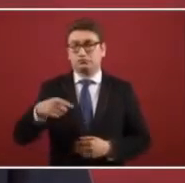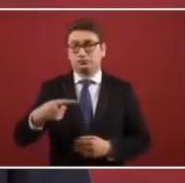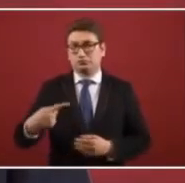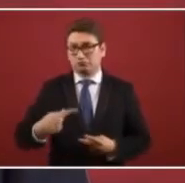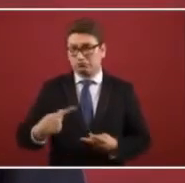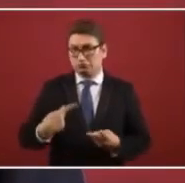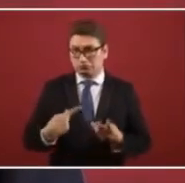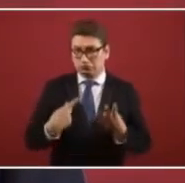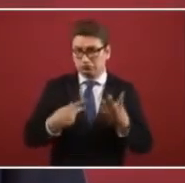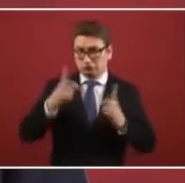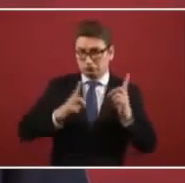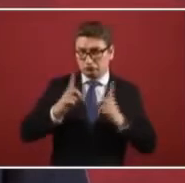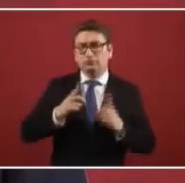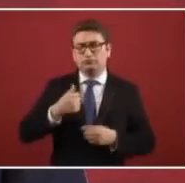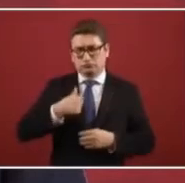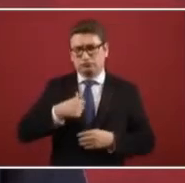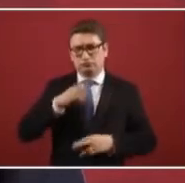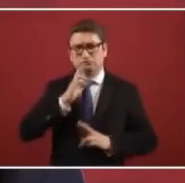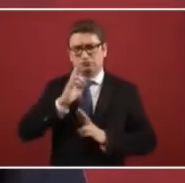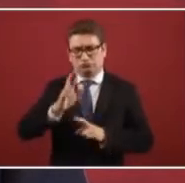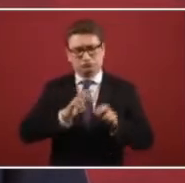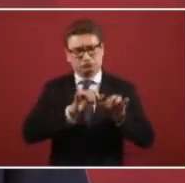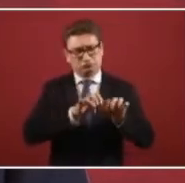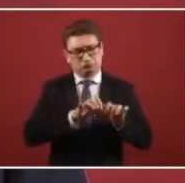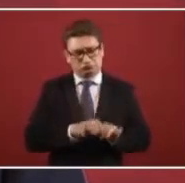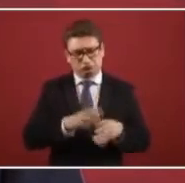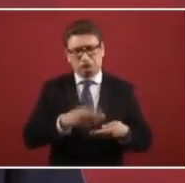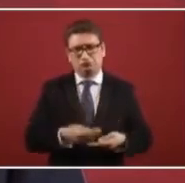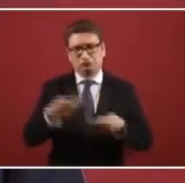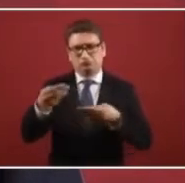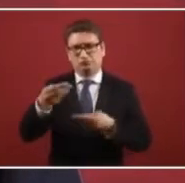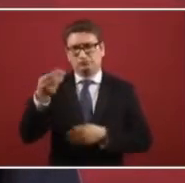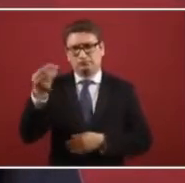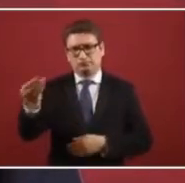to answer all their doubts,